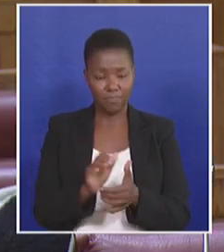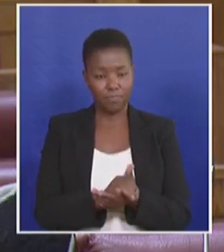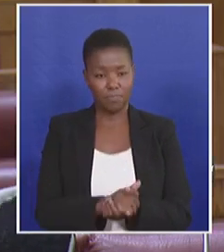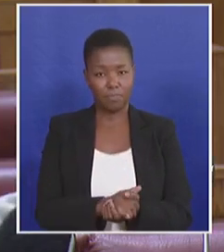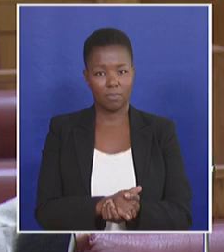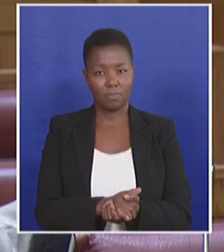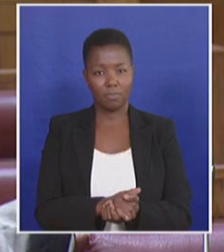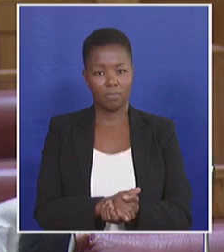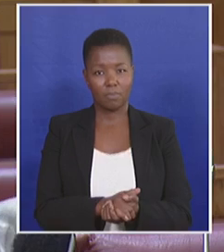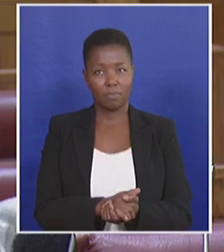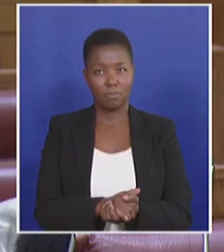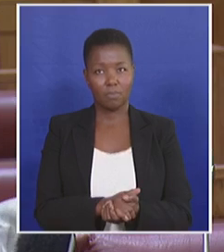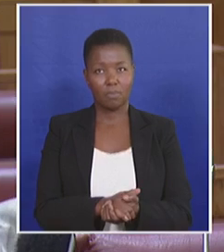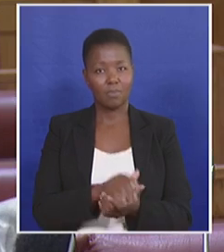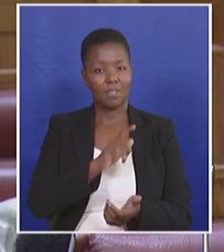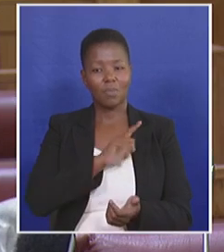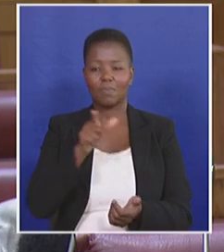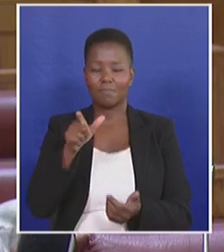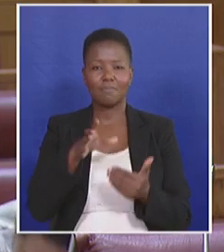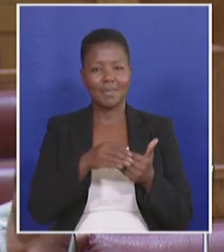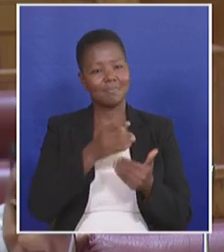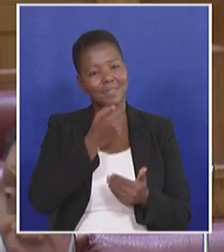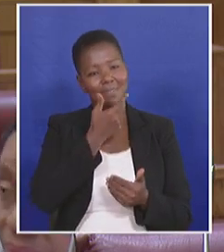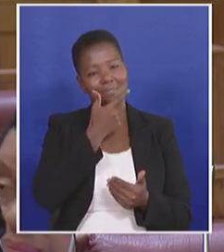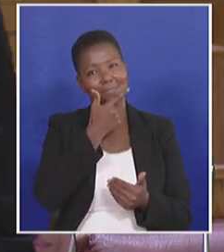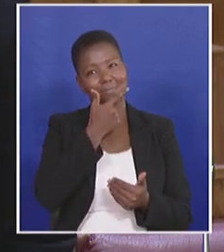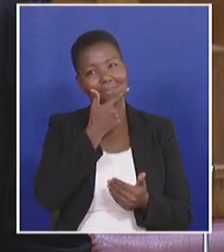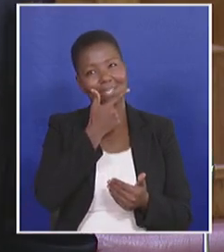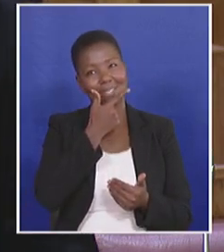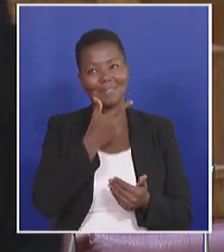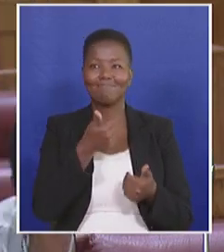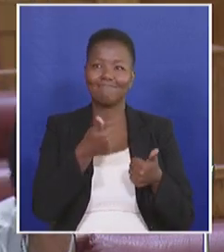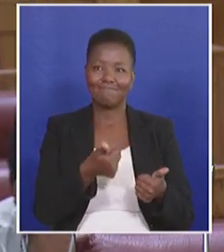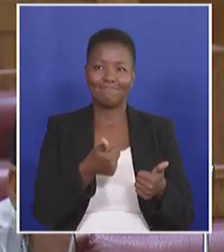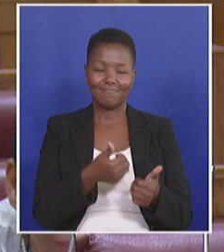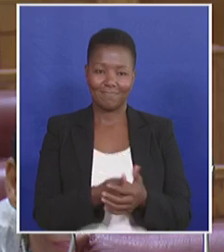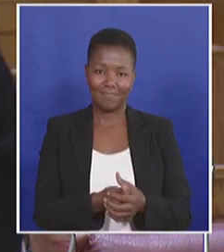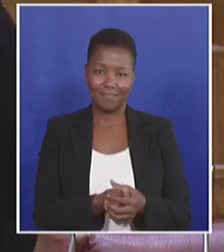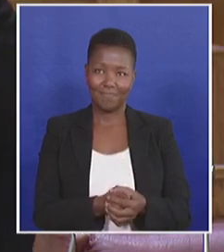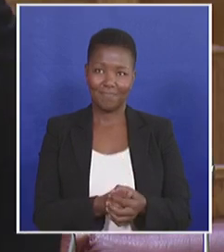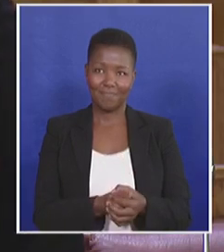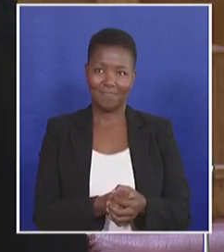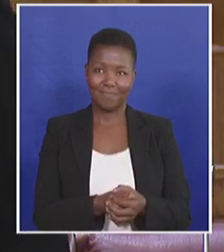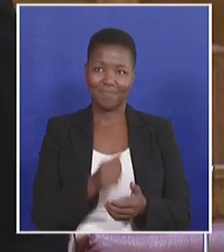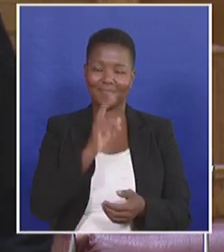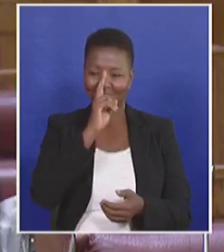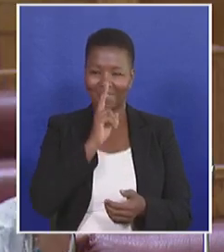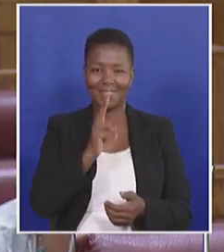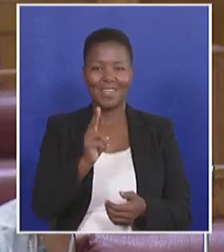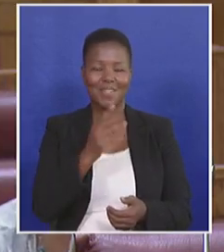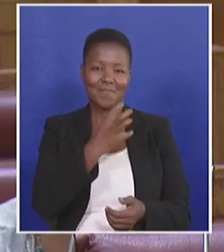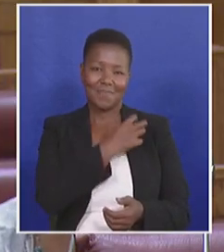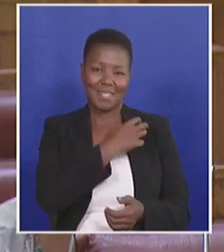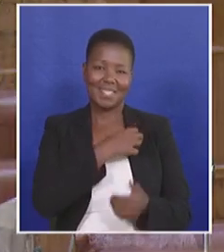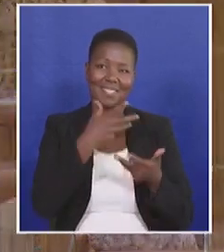And particularly because she's smiling at me. Thank you very much. Honourable Minister, I hope